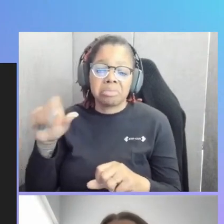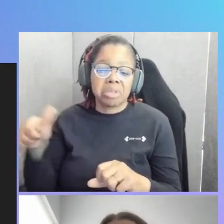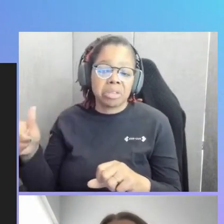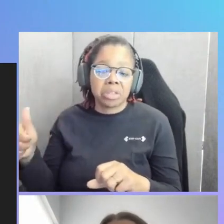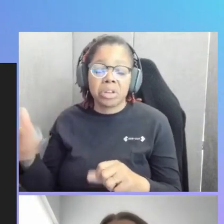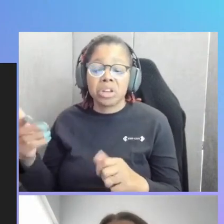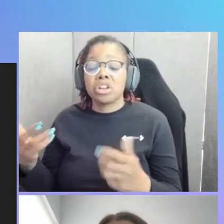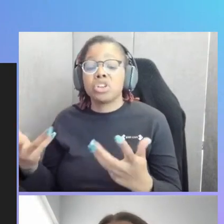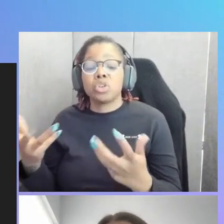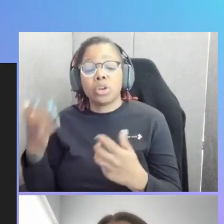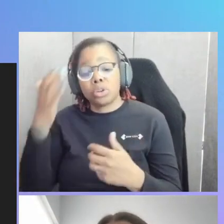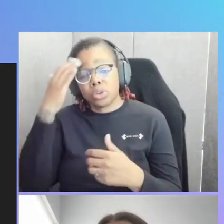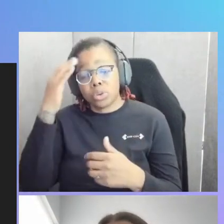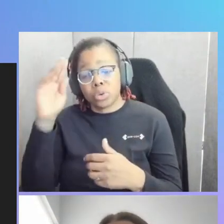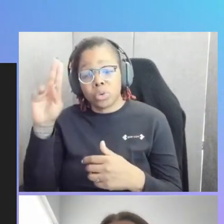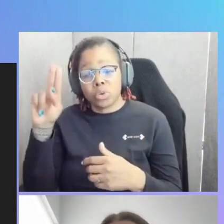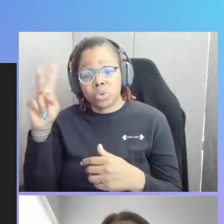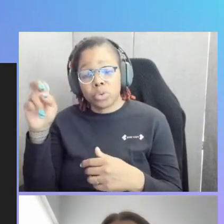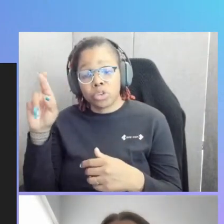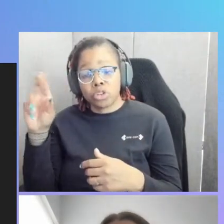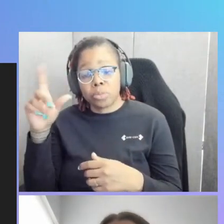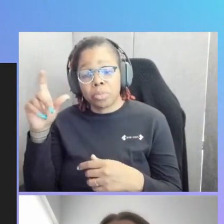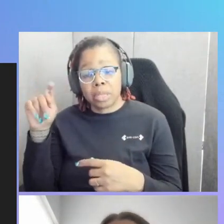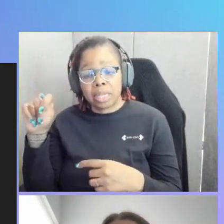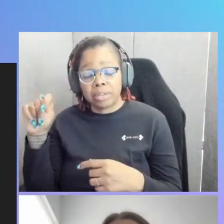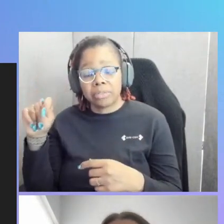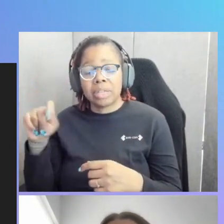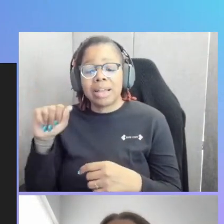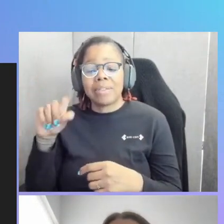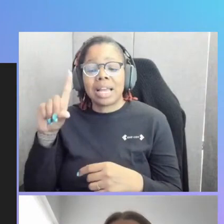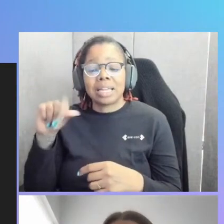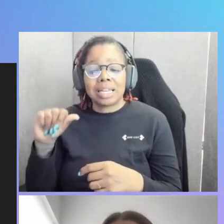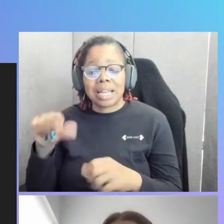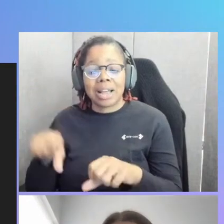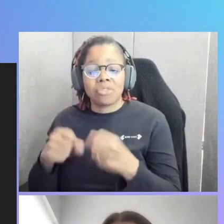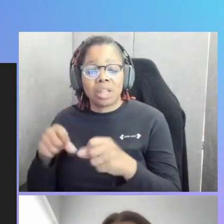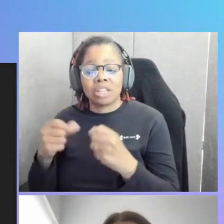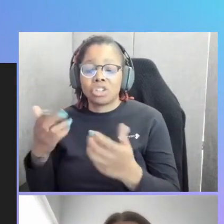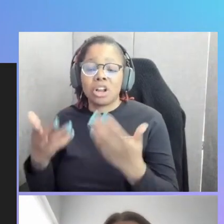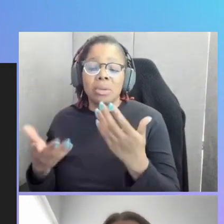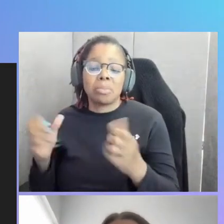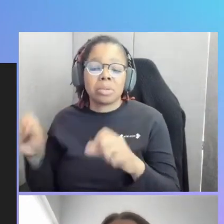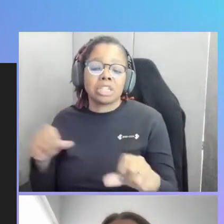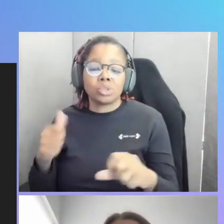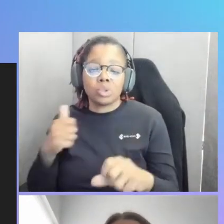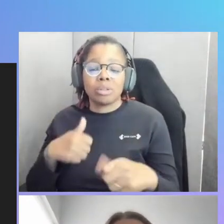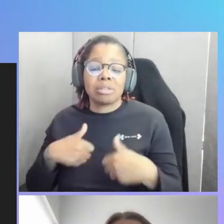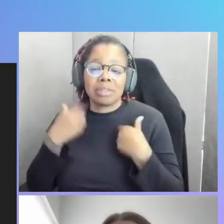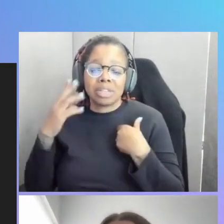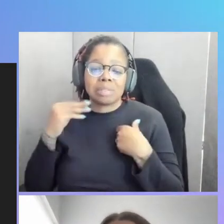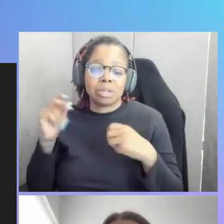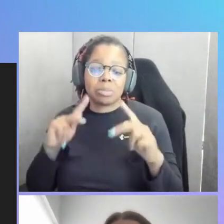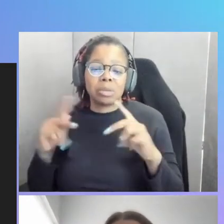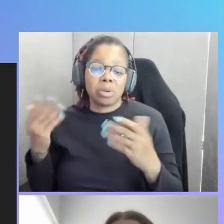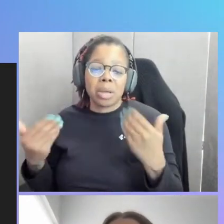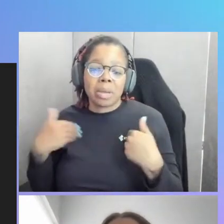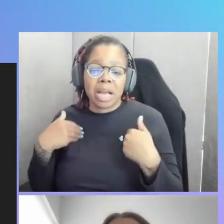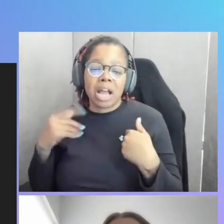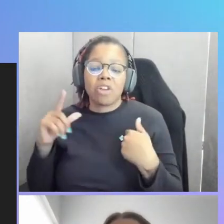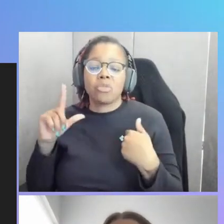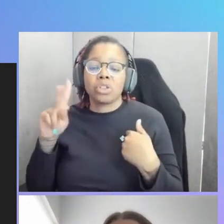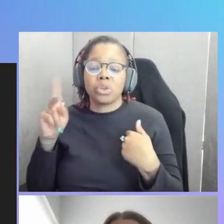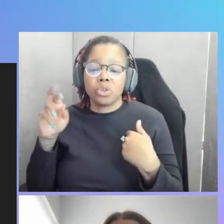want to be mindful of Uber and Lyft ADA violations in the past and potential lived experiences that participants might have with Uber, Lyft, or